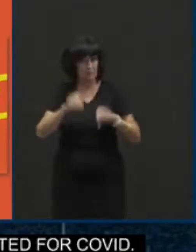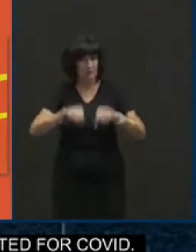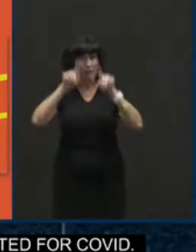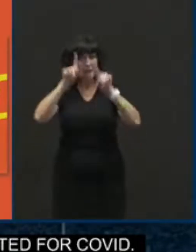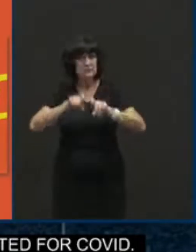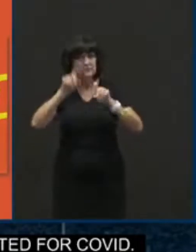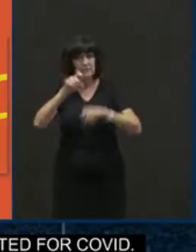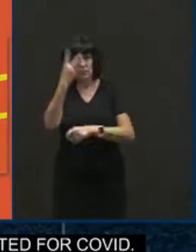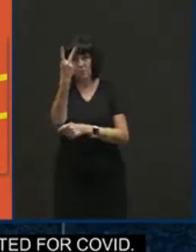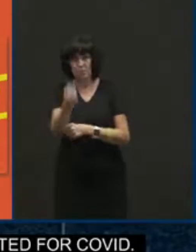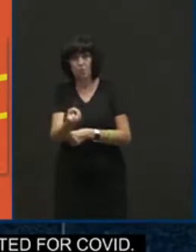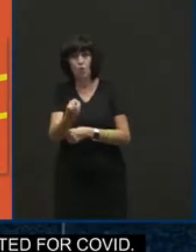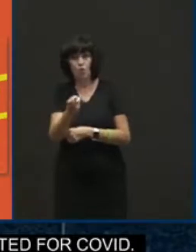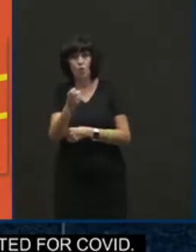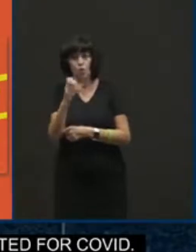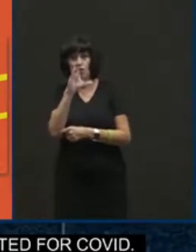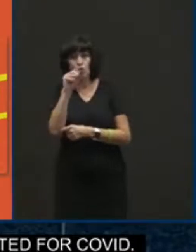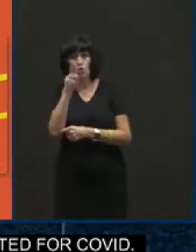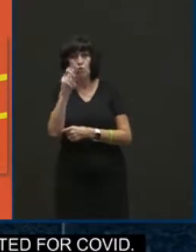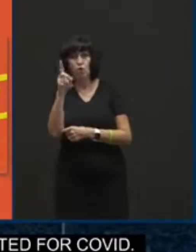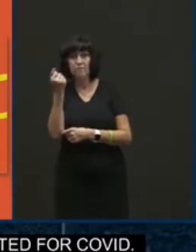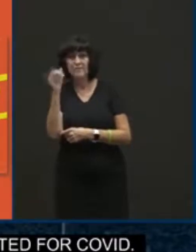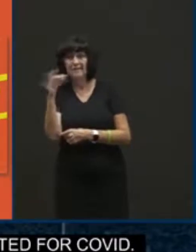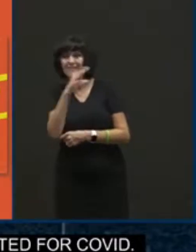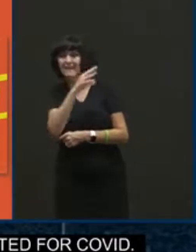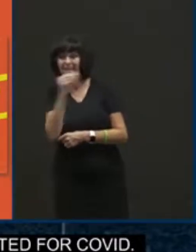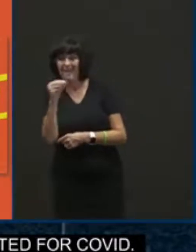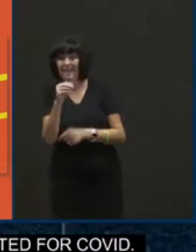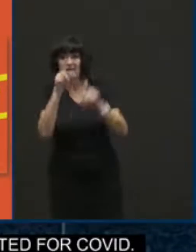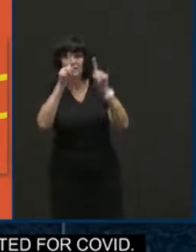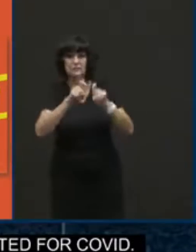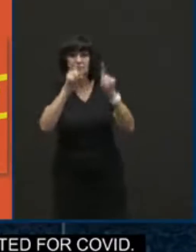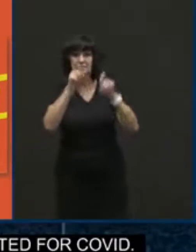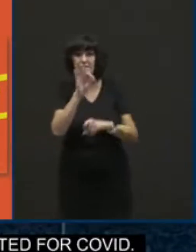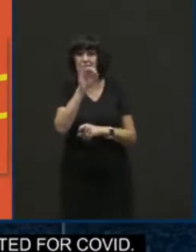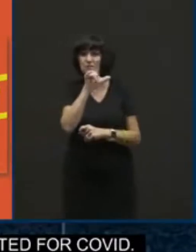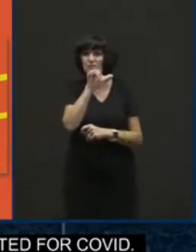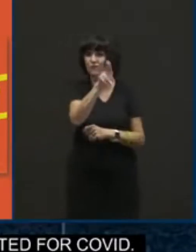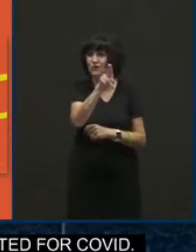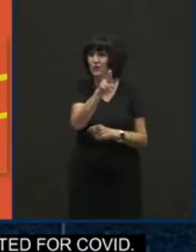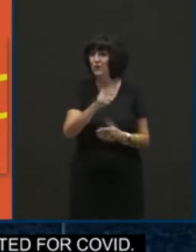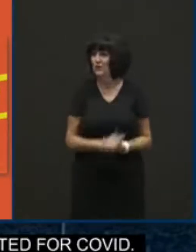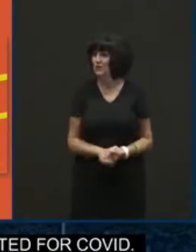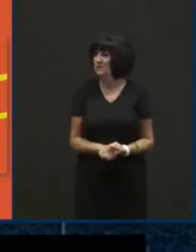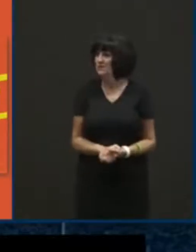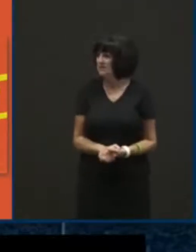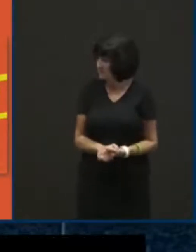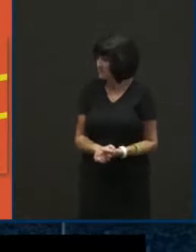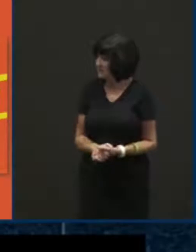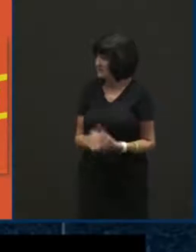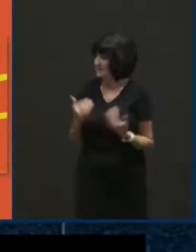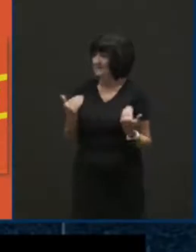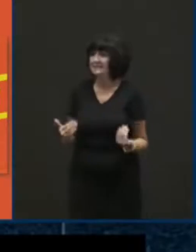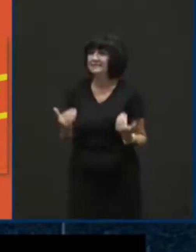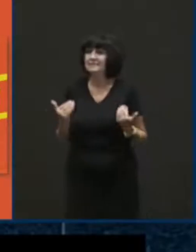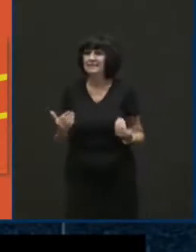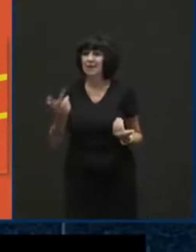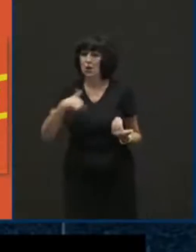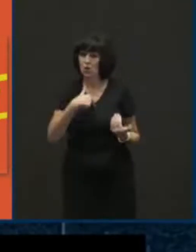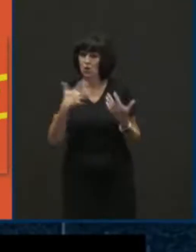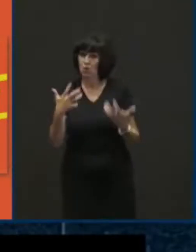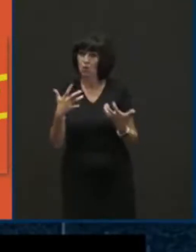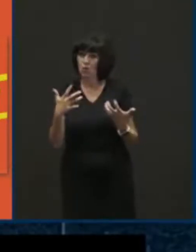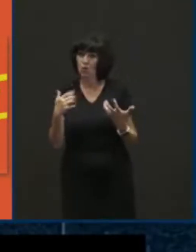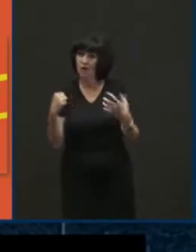And so with that, Let's fight the flu. Dr. Rattay, part of